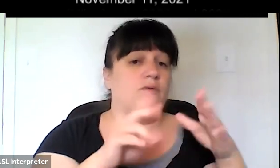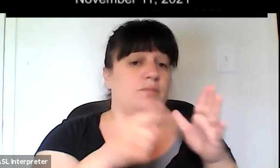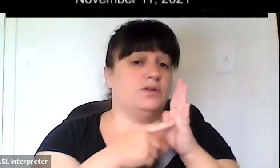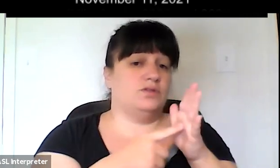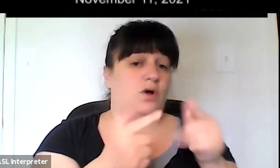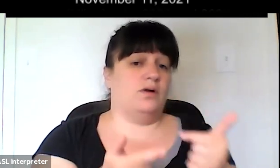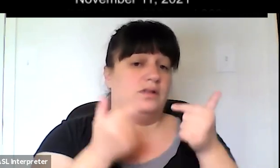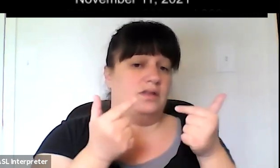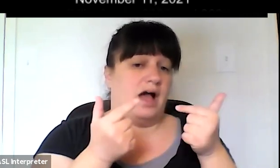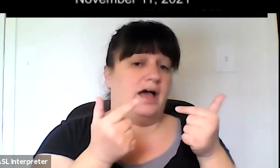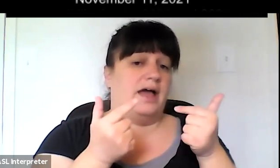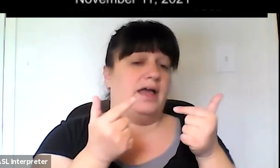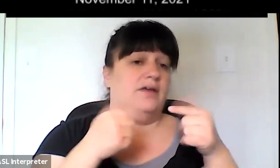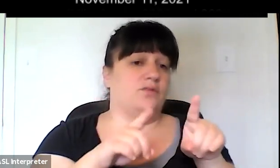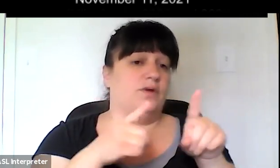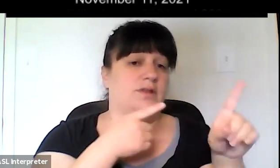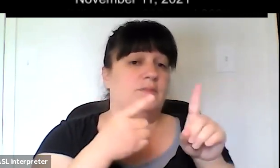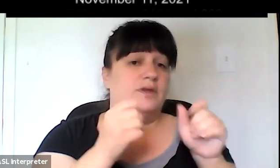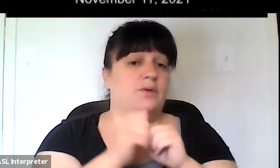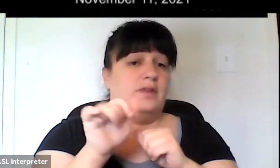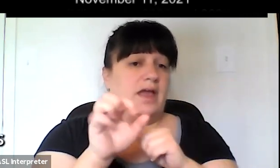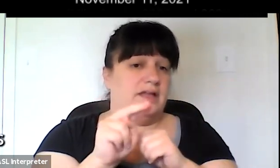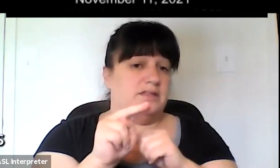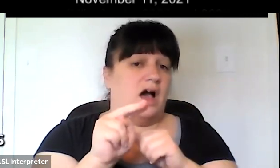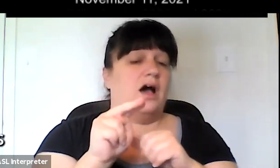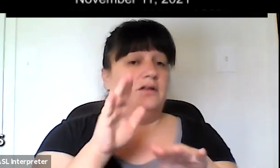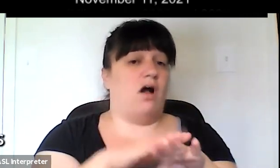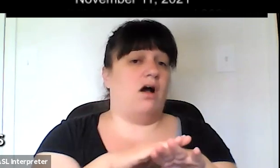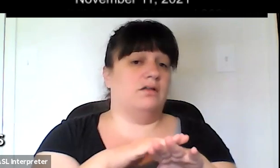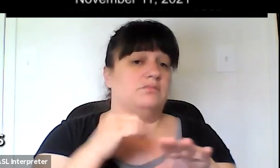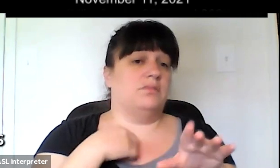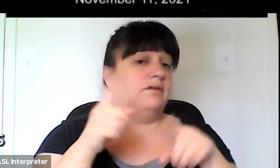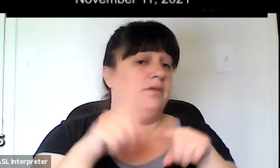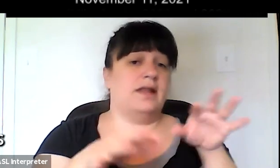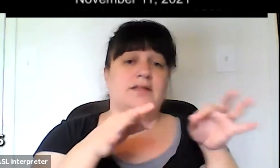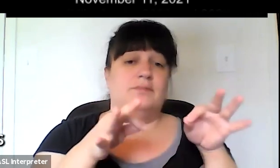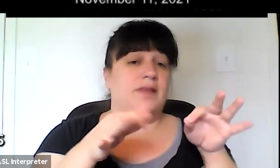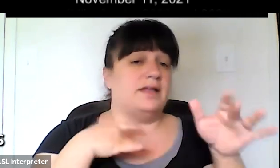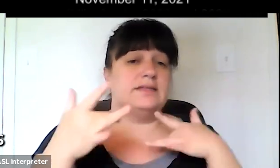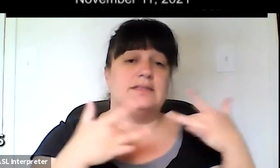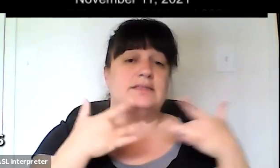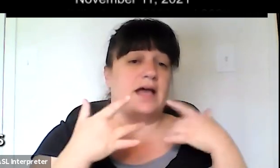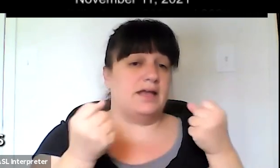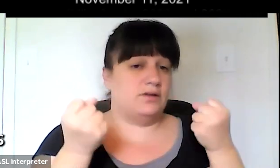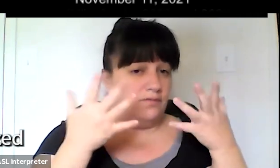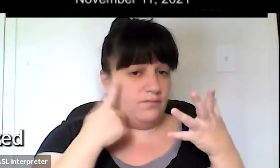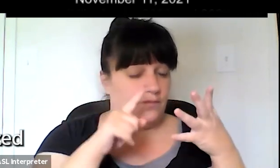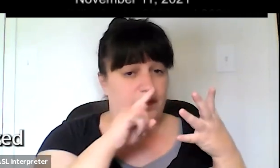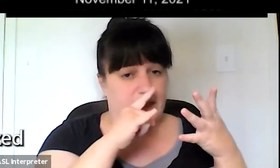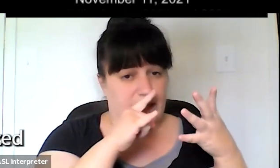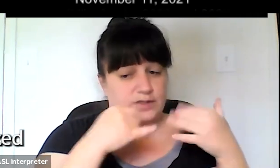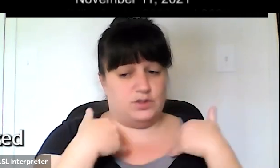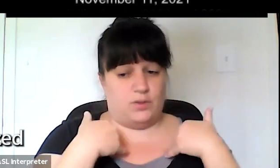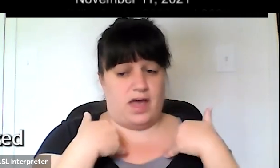during this ISS mission with Eitan on board. And I can't explain to you how exciting it will be for the kids to